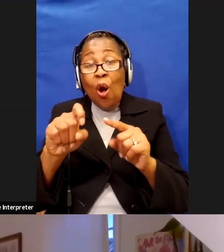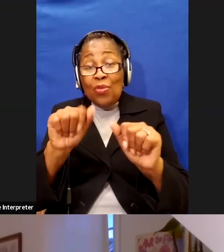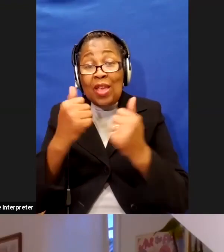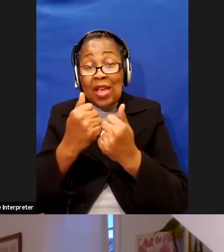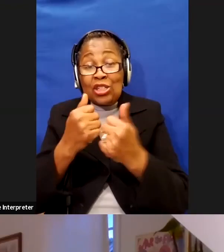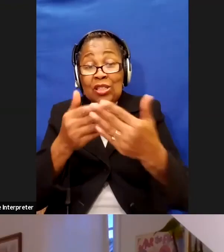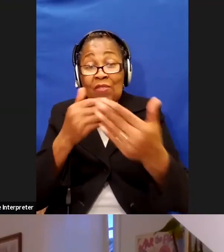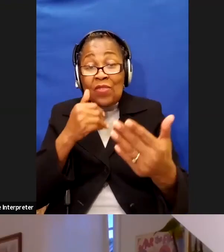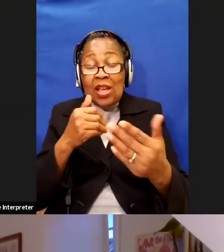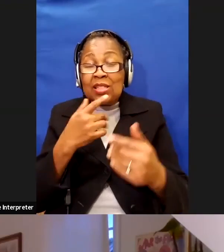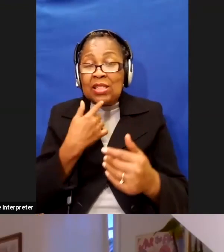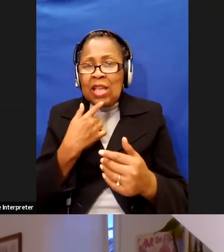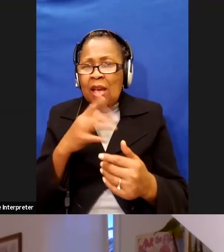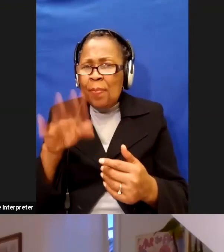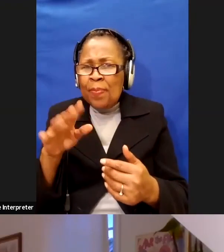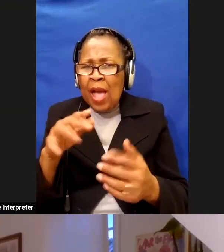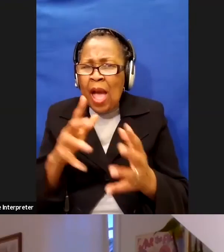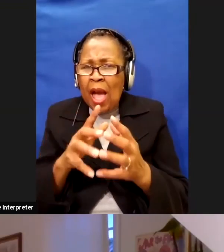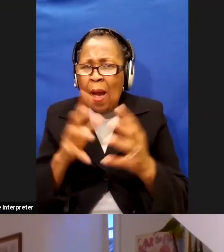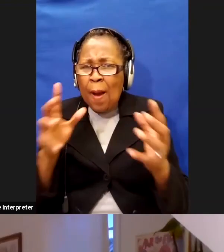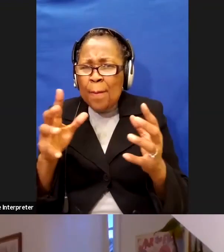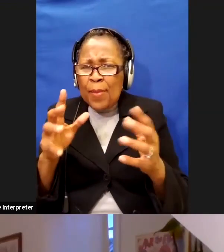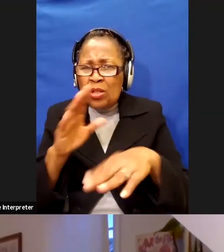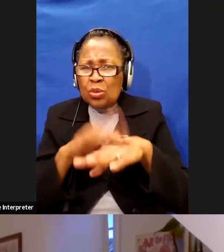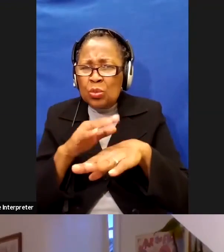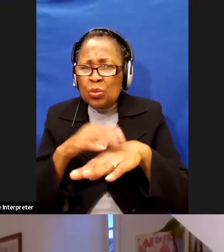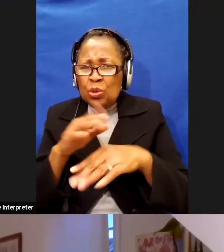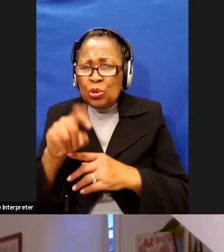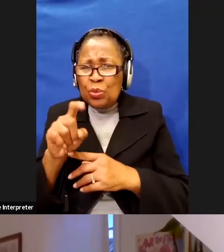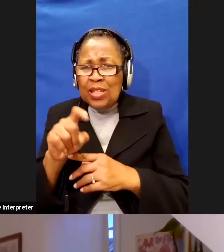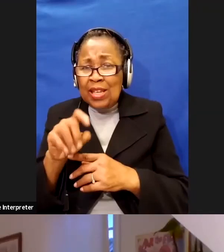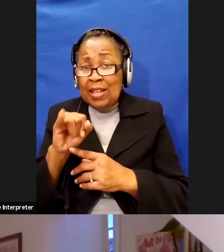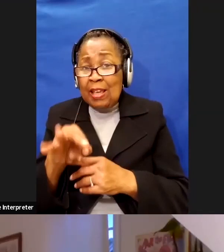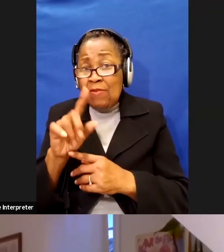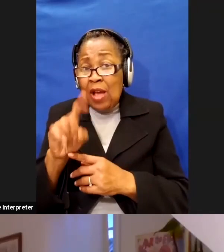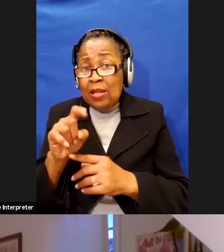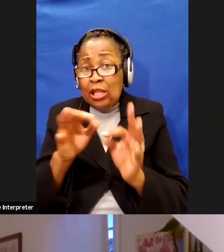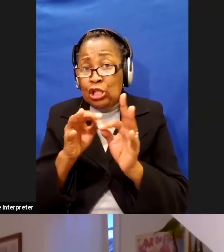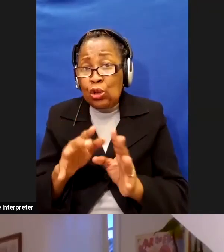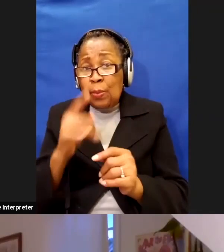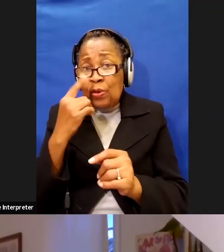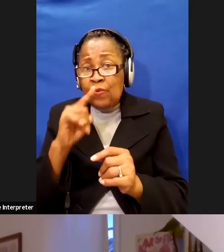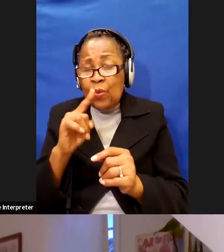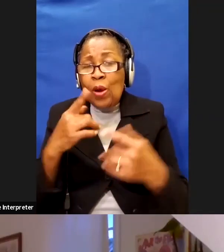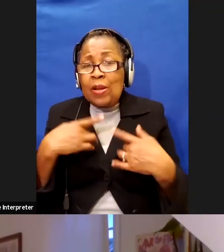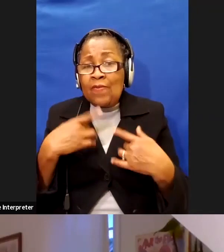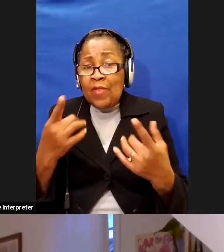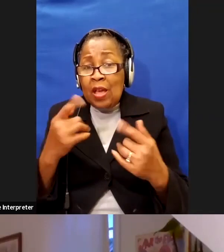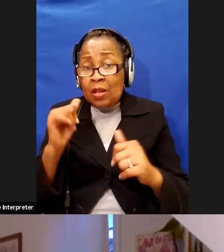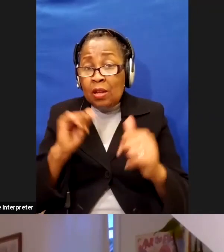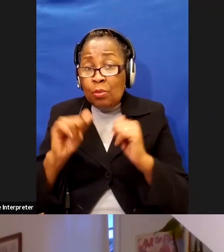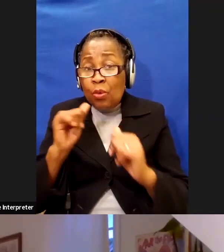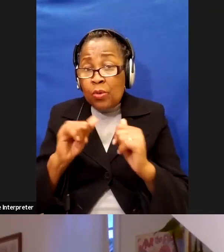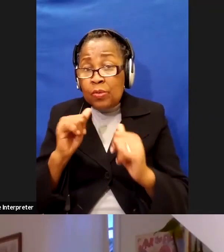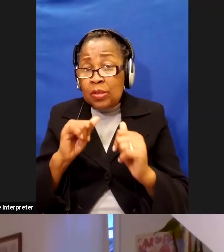how much notice do you need if I require a sign language interpreter for an event, a performance, an exhibit that